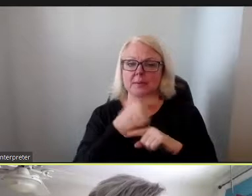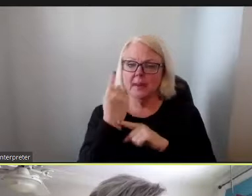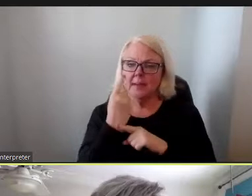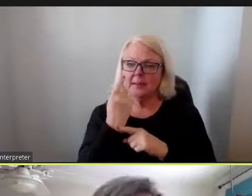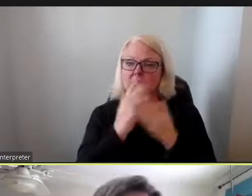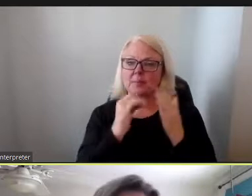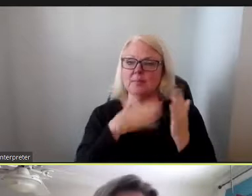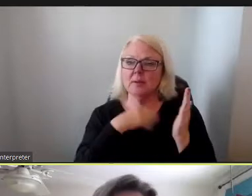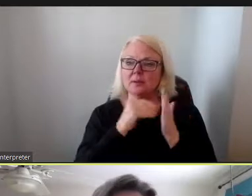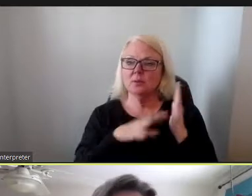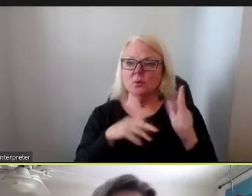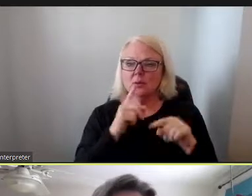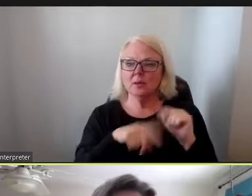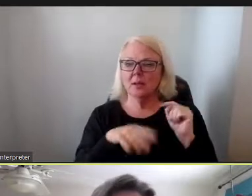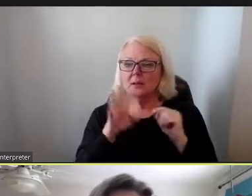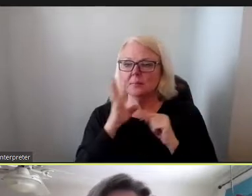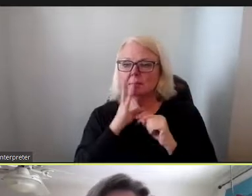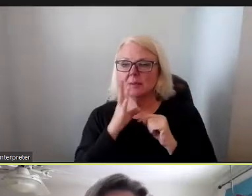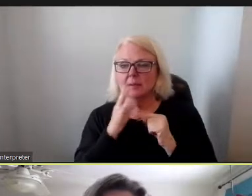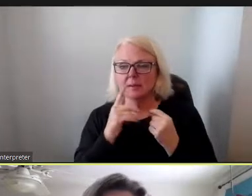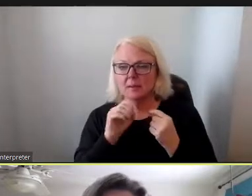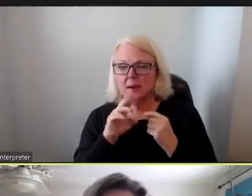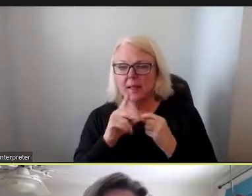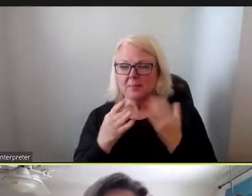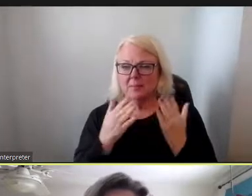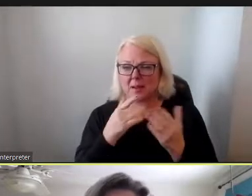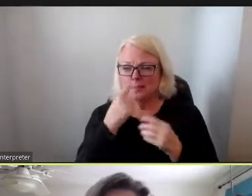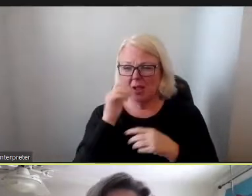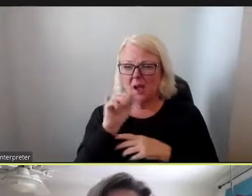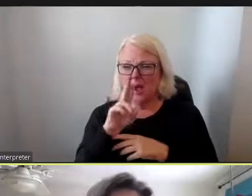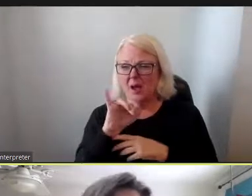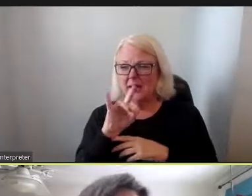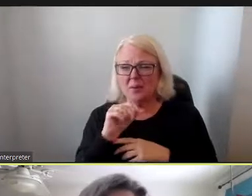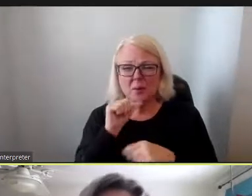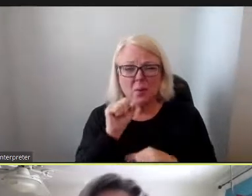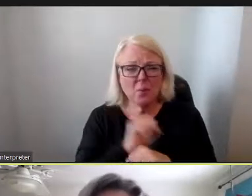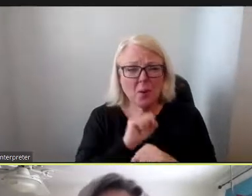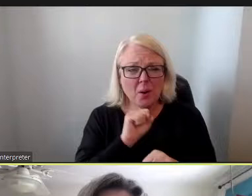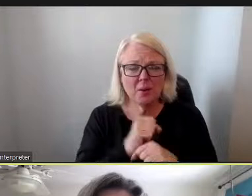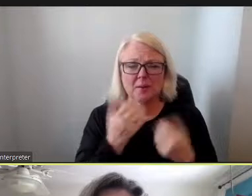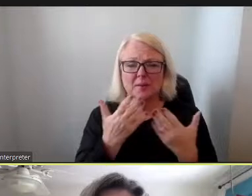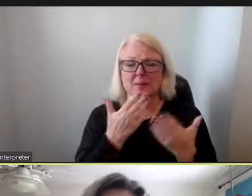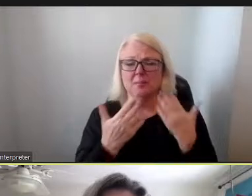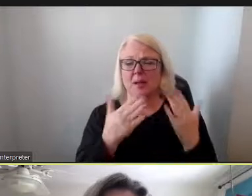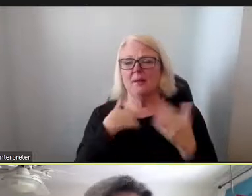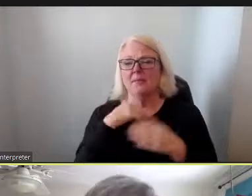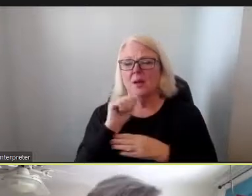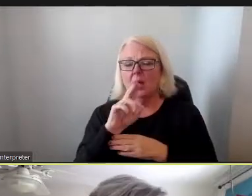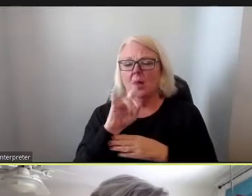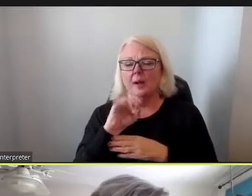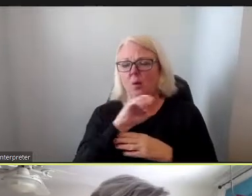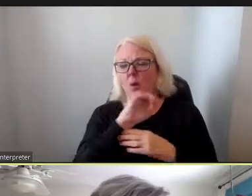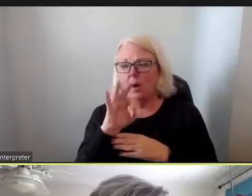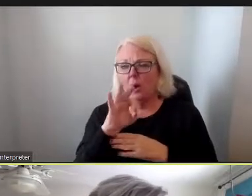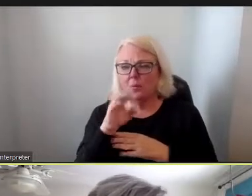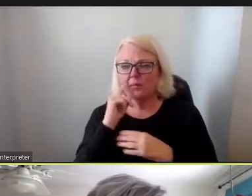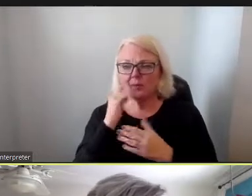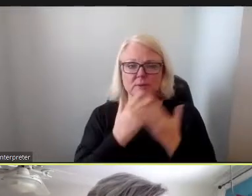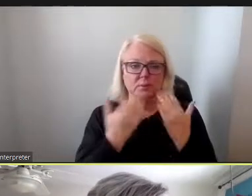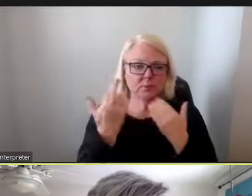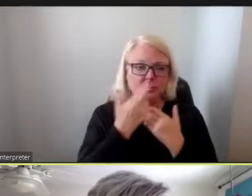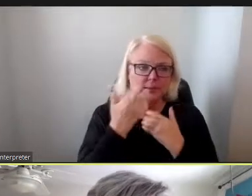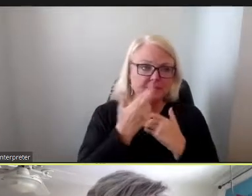my students couldn't speak aloud. This might be because their audio wasn't working. They might have their audio turned off for various